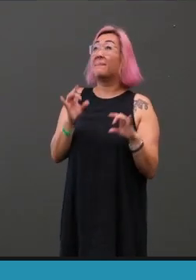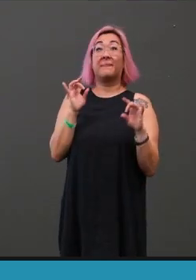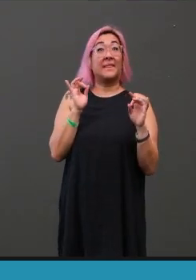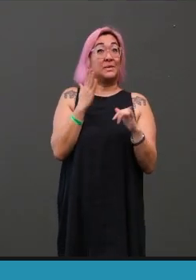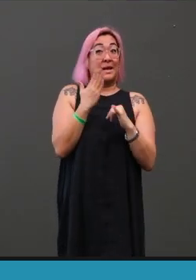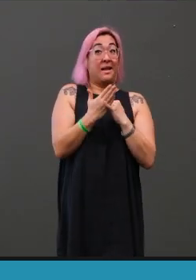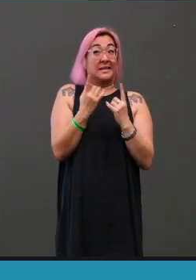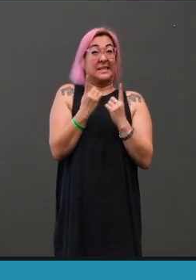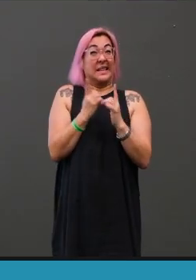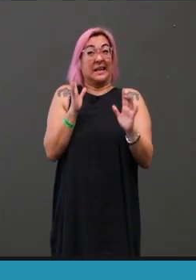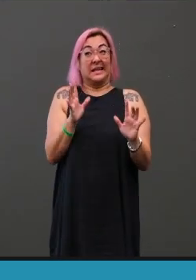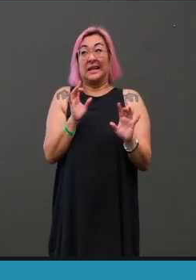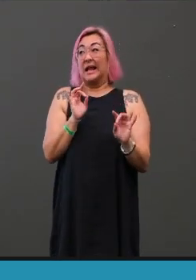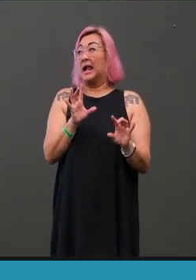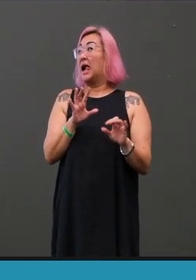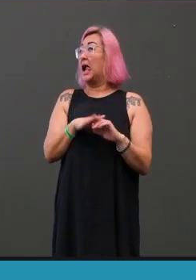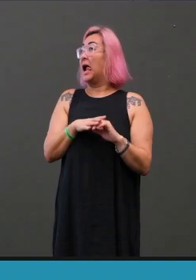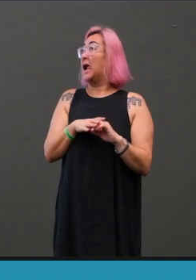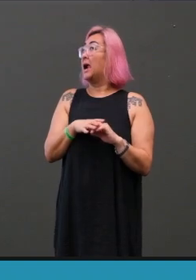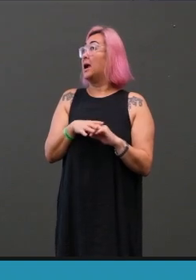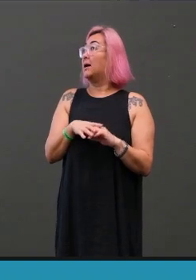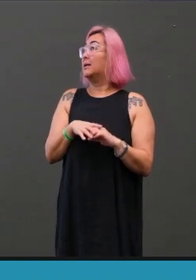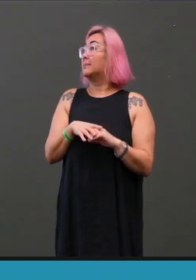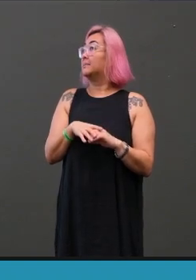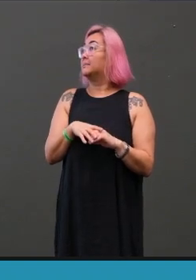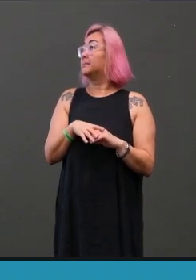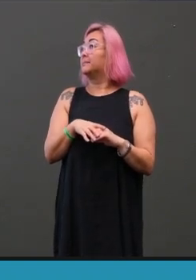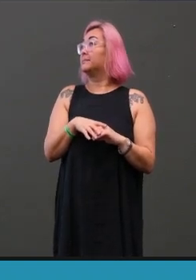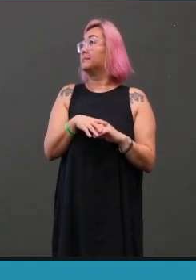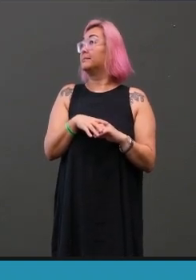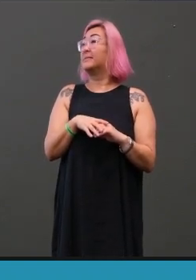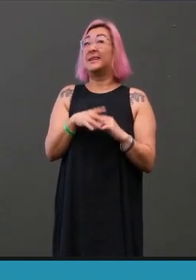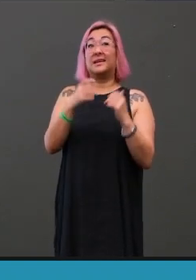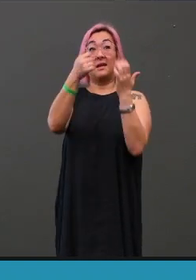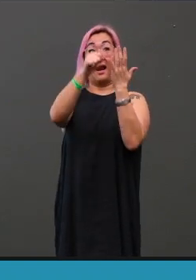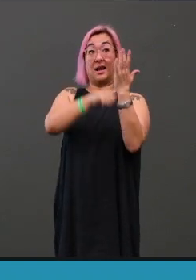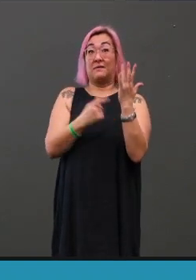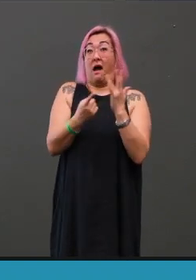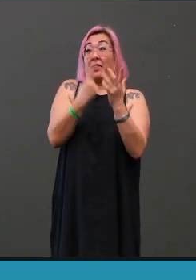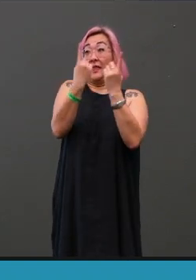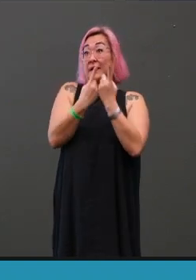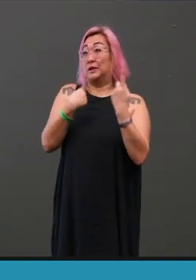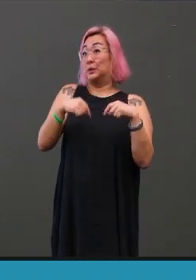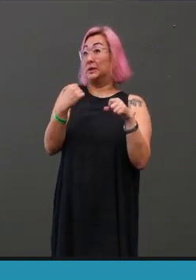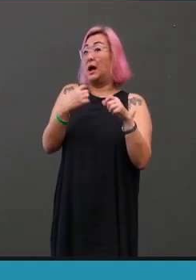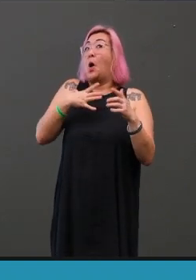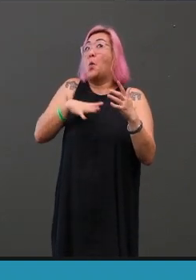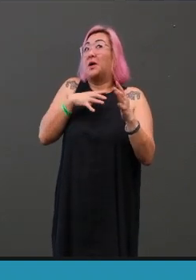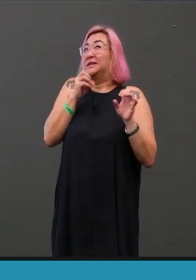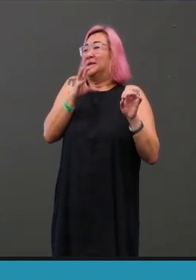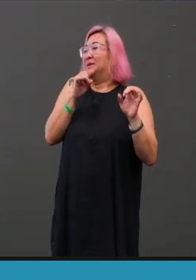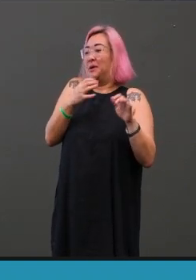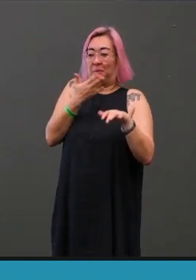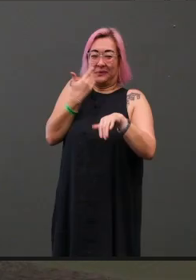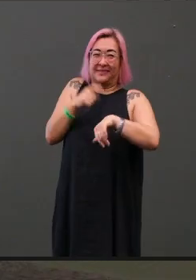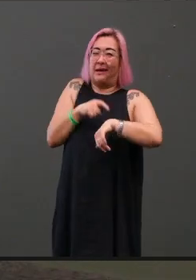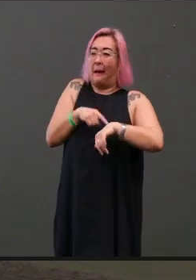had for today. Here's another list, a full list of stuff I wanted to talk about. I don't have time for that,